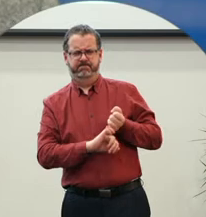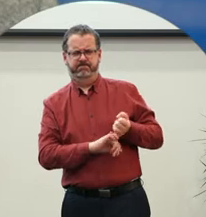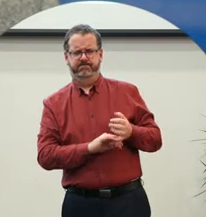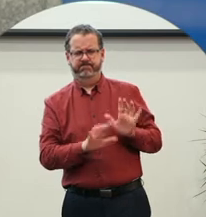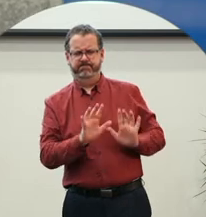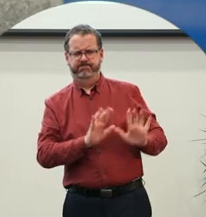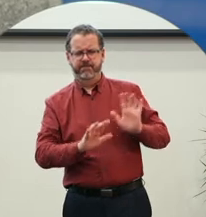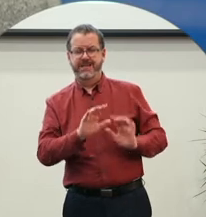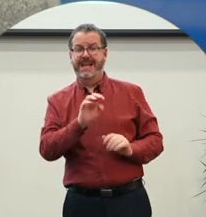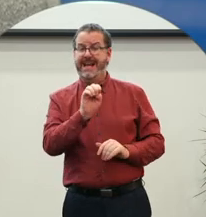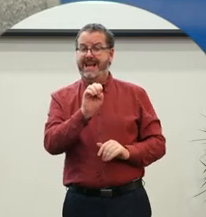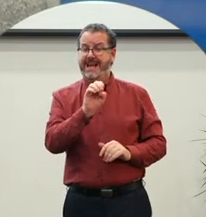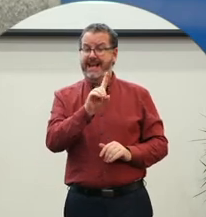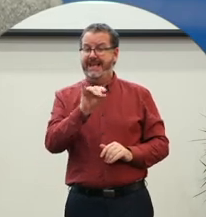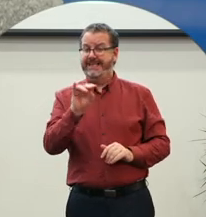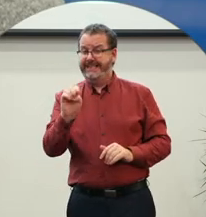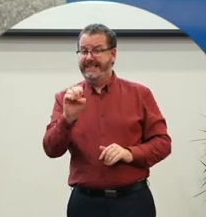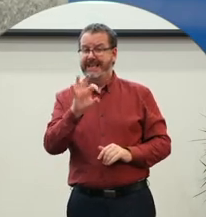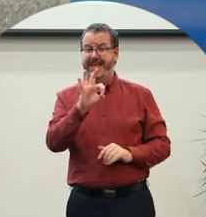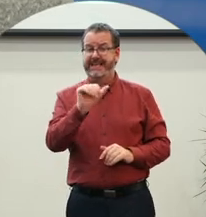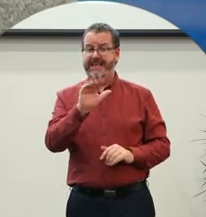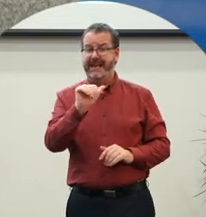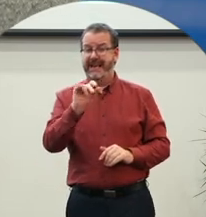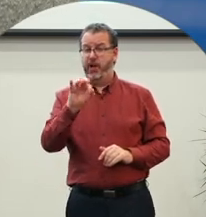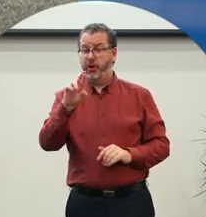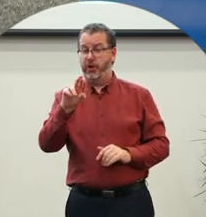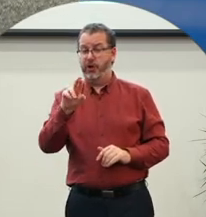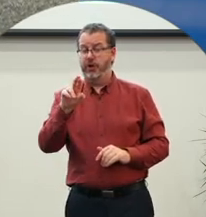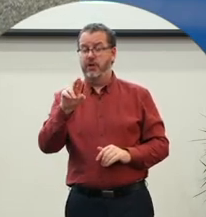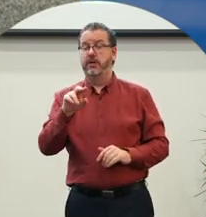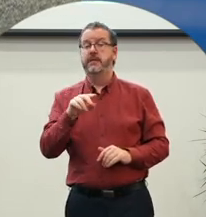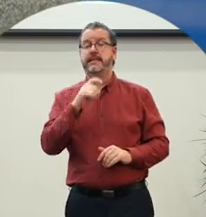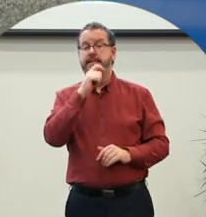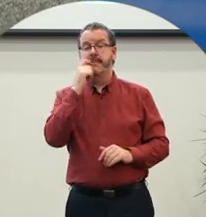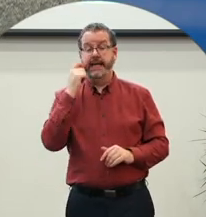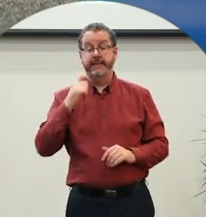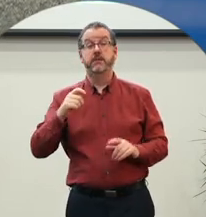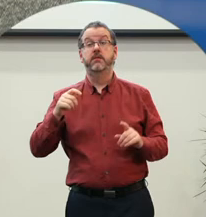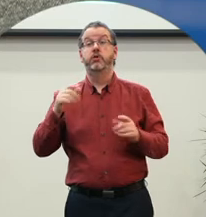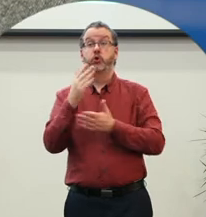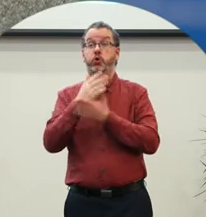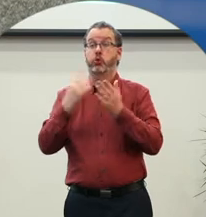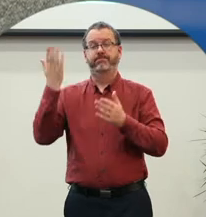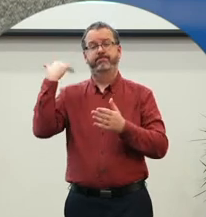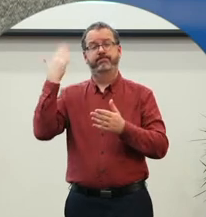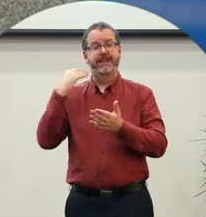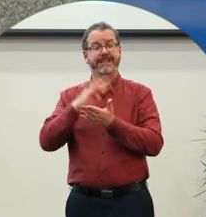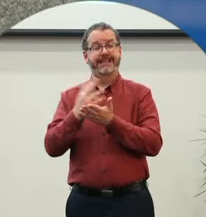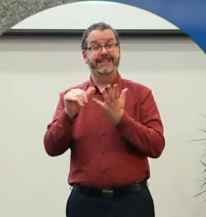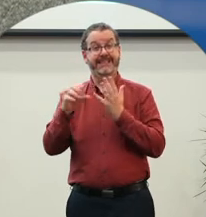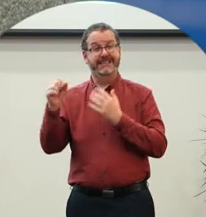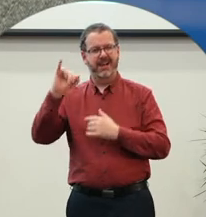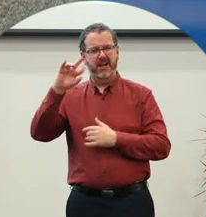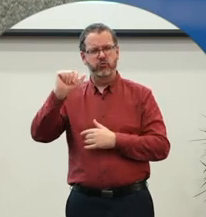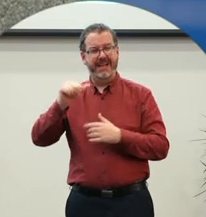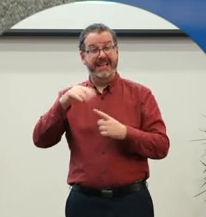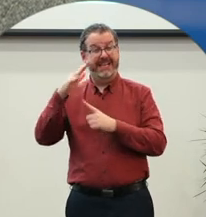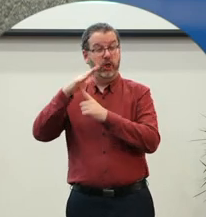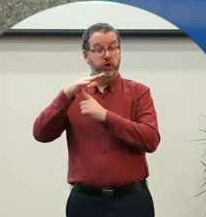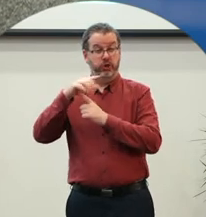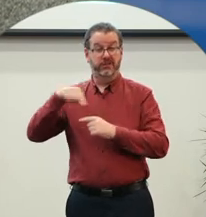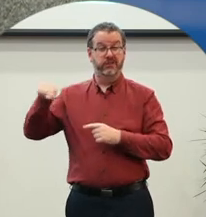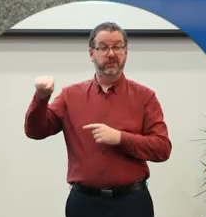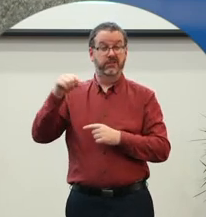Eddie Gallagher, we'll come to him in a minute, but he said that Joe Cahill, Sean McSteofon, and different IRA leaders were a bit